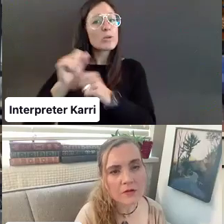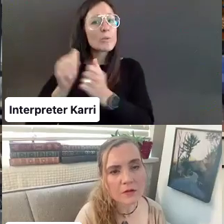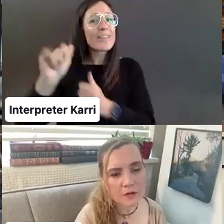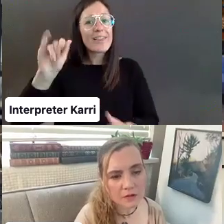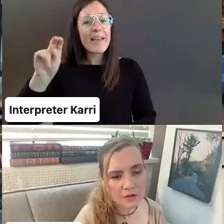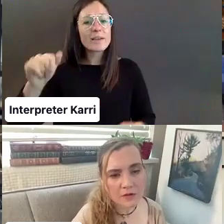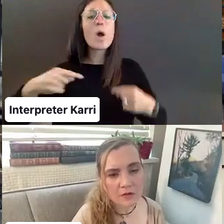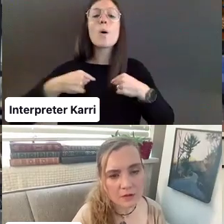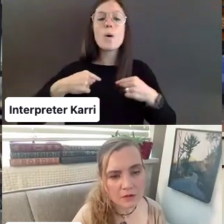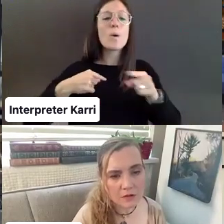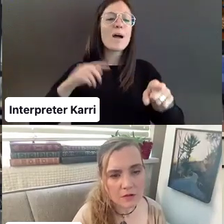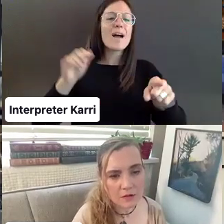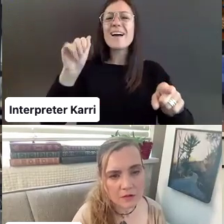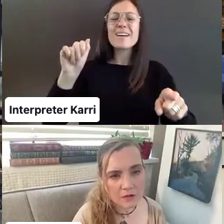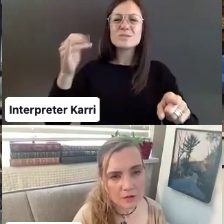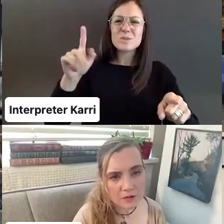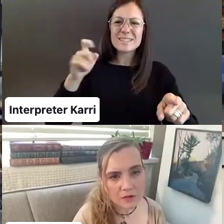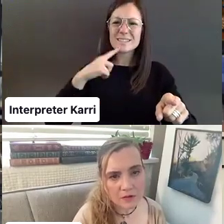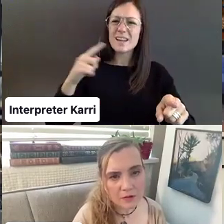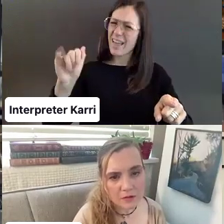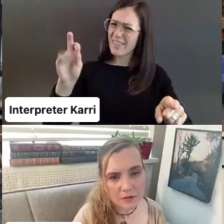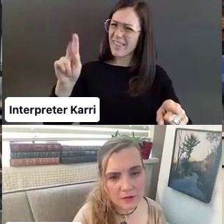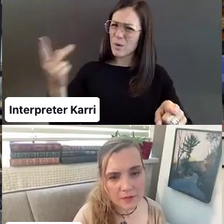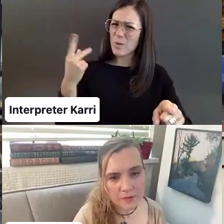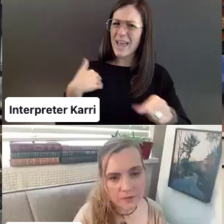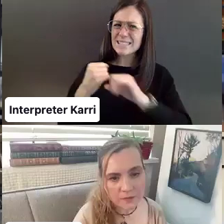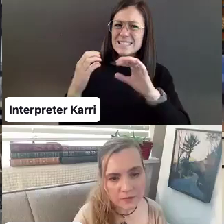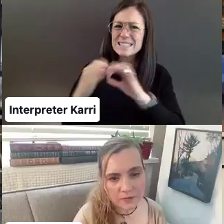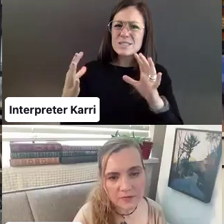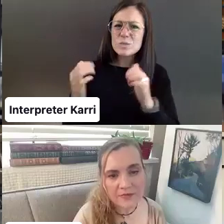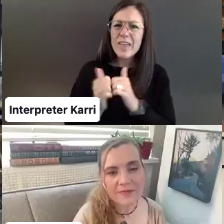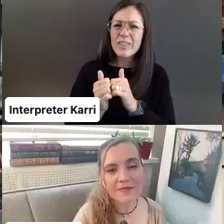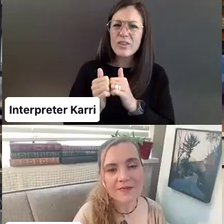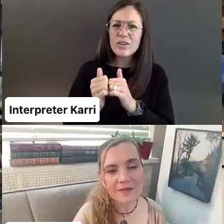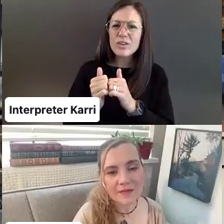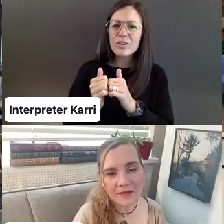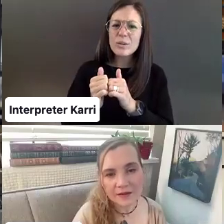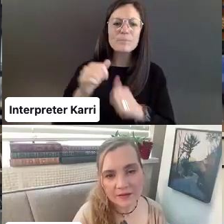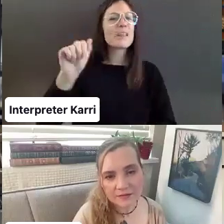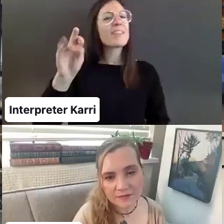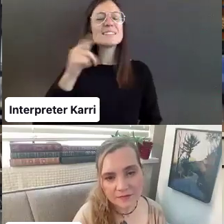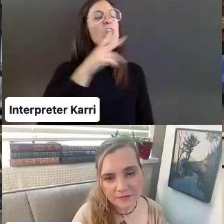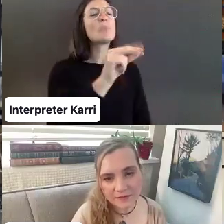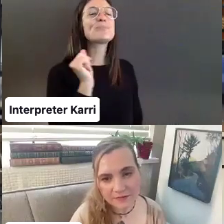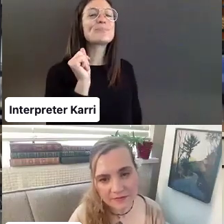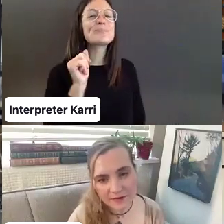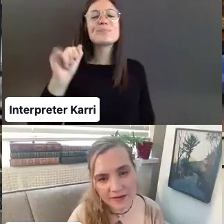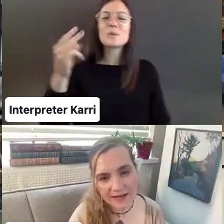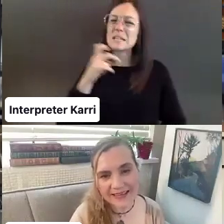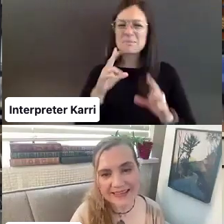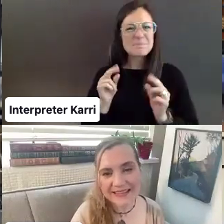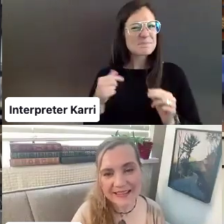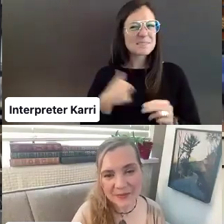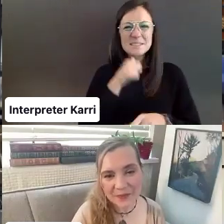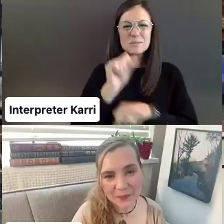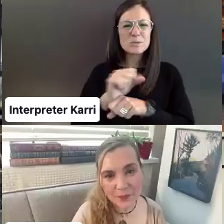Julie and I were Although, on Elena, did we actually have scenes together? No, I don't think so.